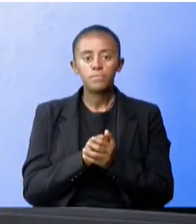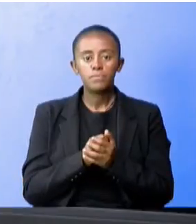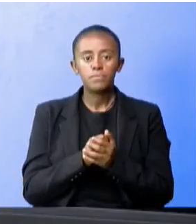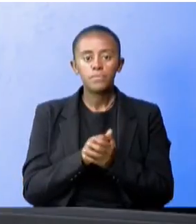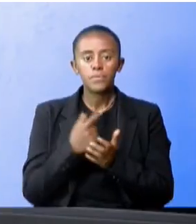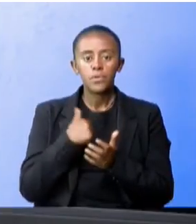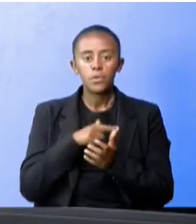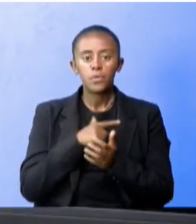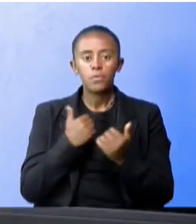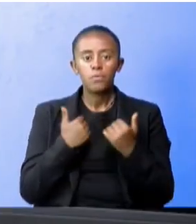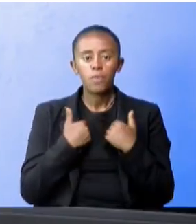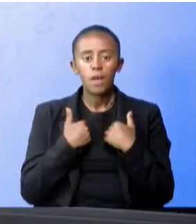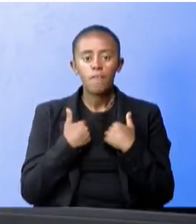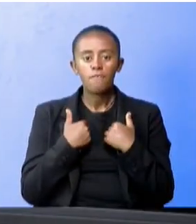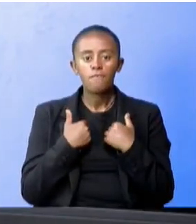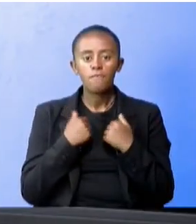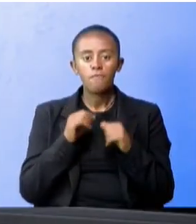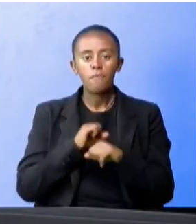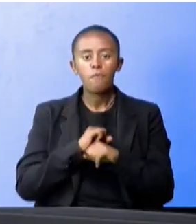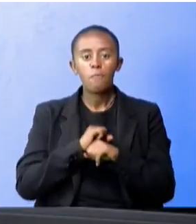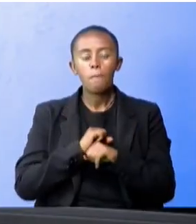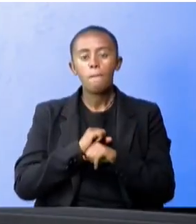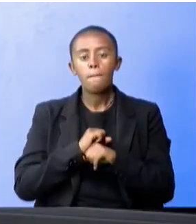we have bright